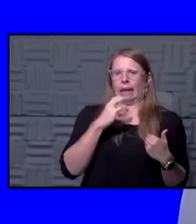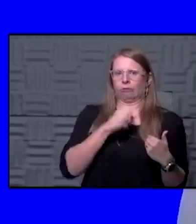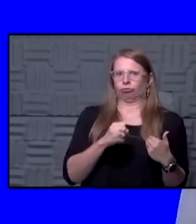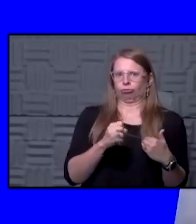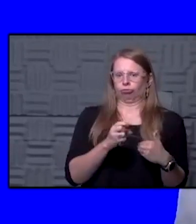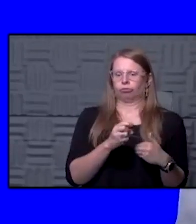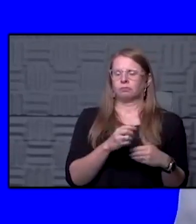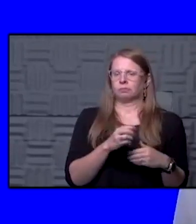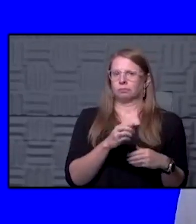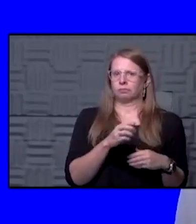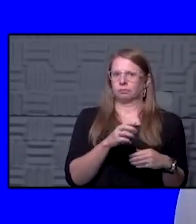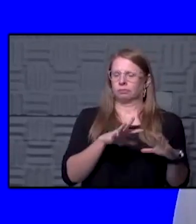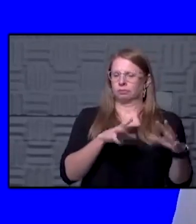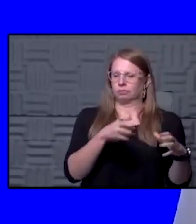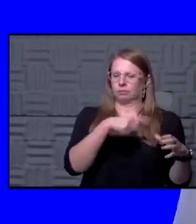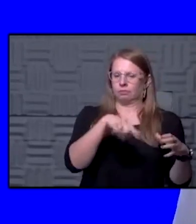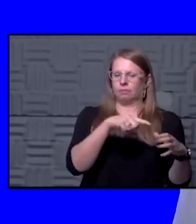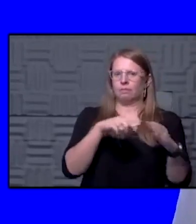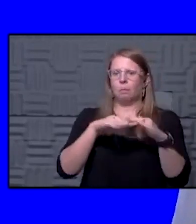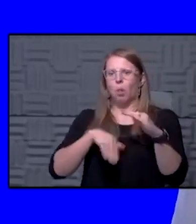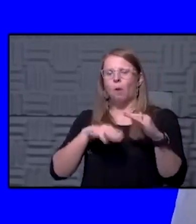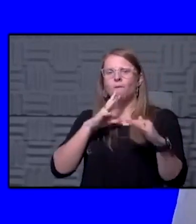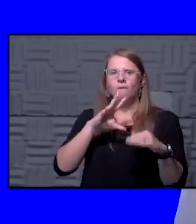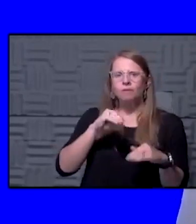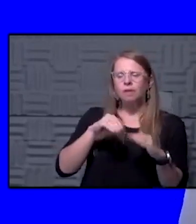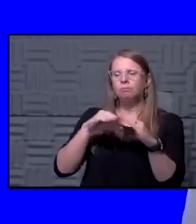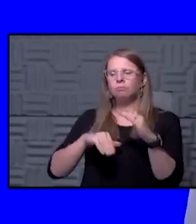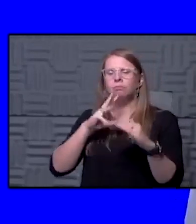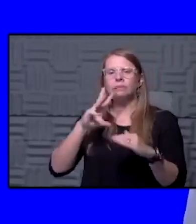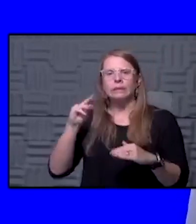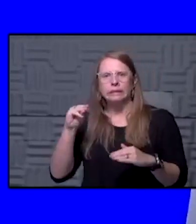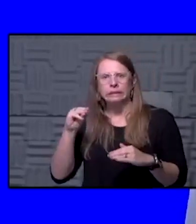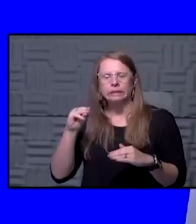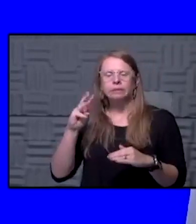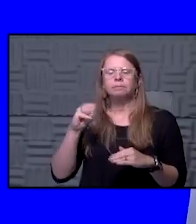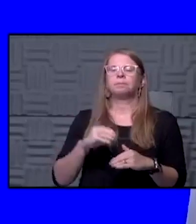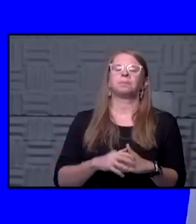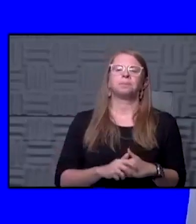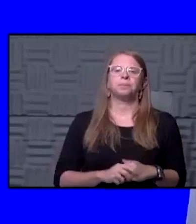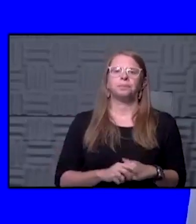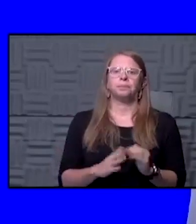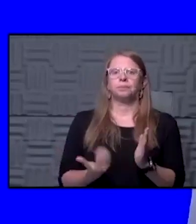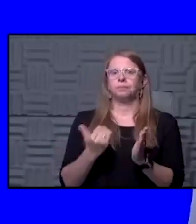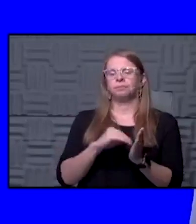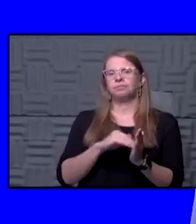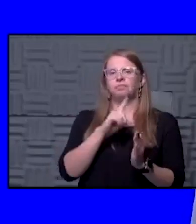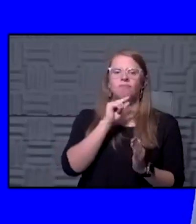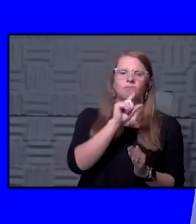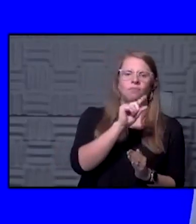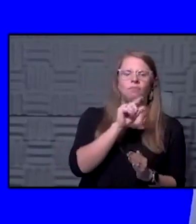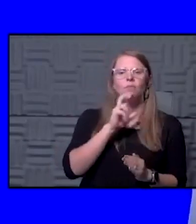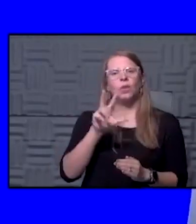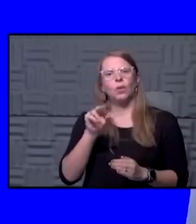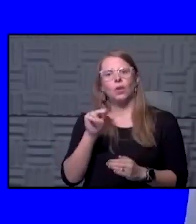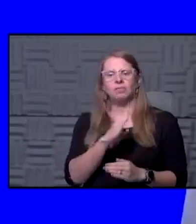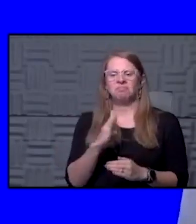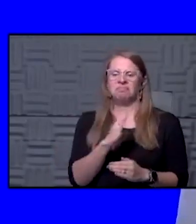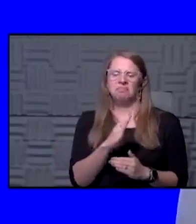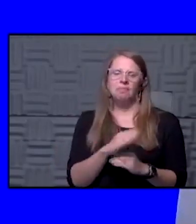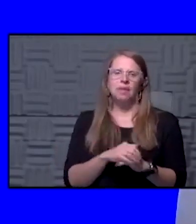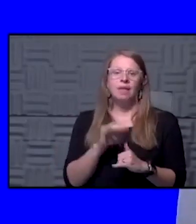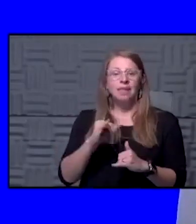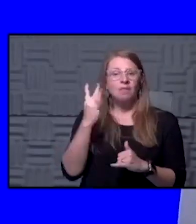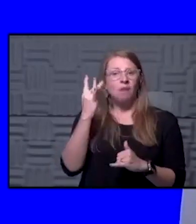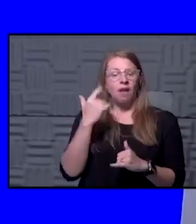range, so below 50, below 60, and then again, even in the 20s to 30s especially, is one of the major